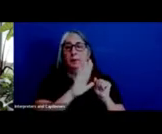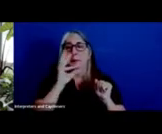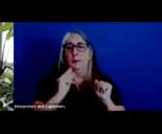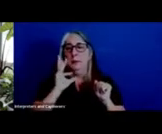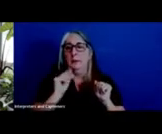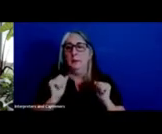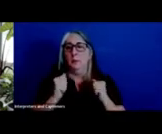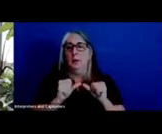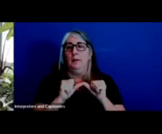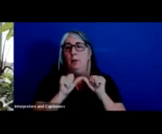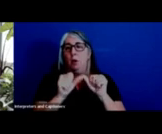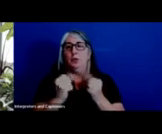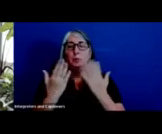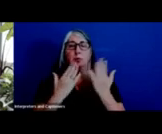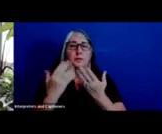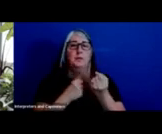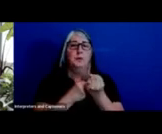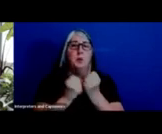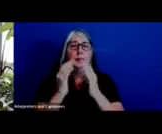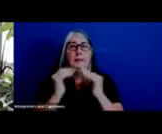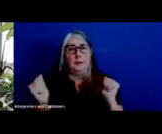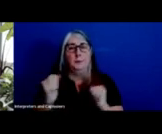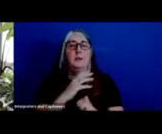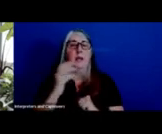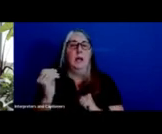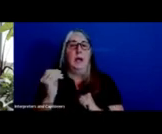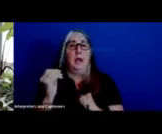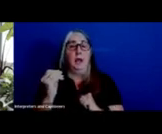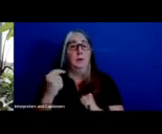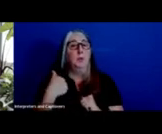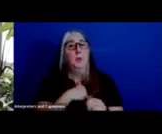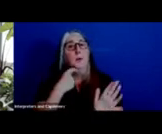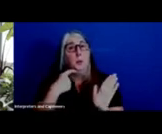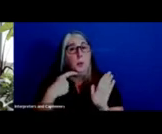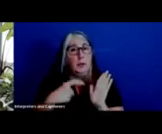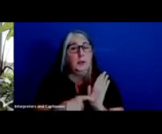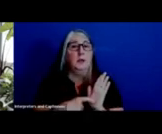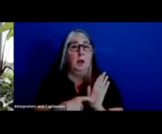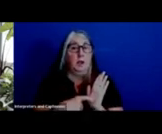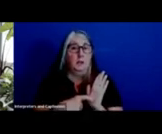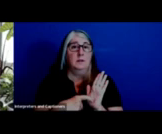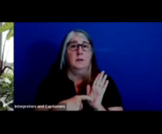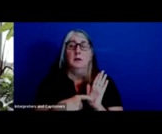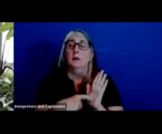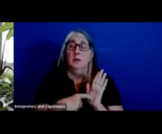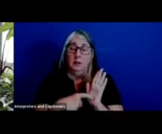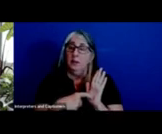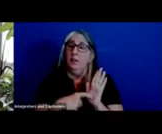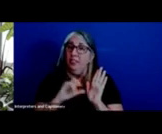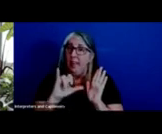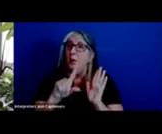within long-term service and support systems? And we recognize that that's a very complicated